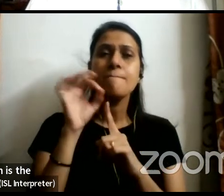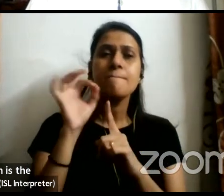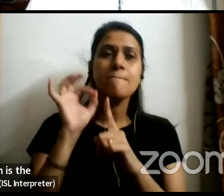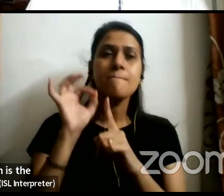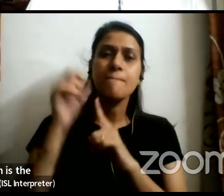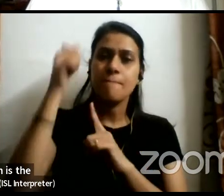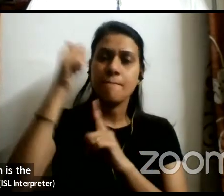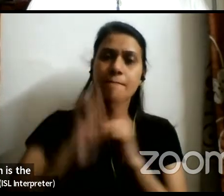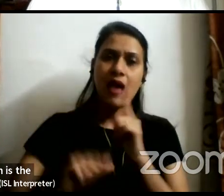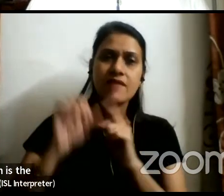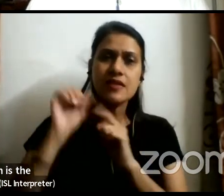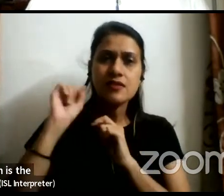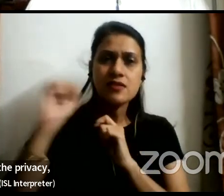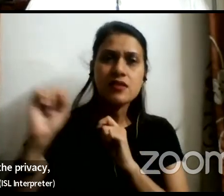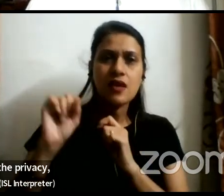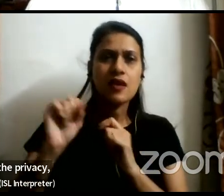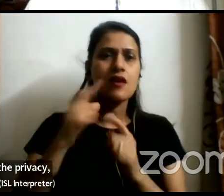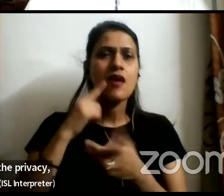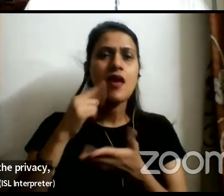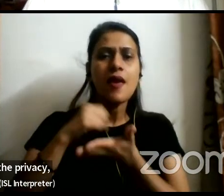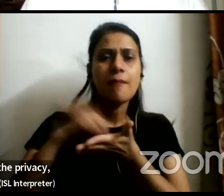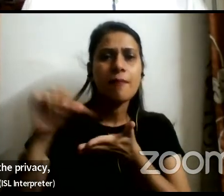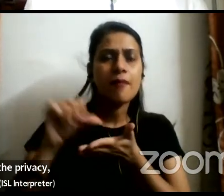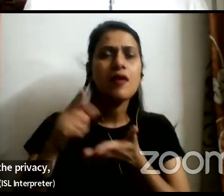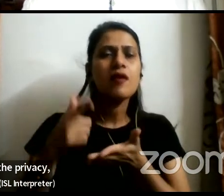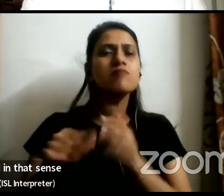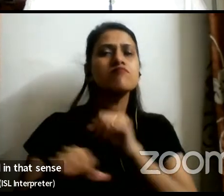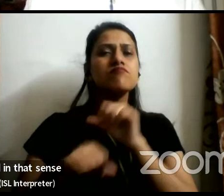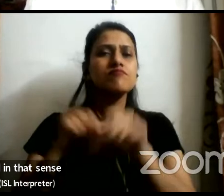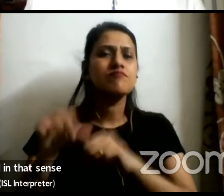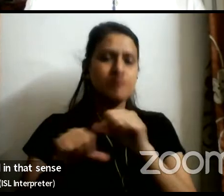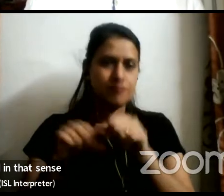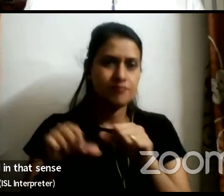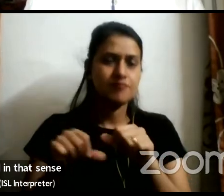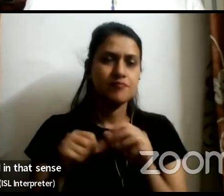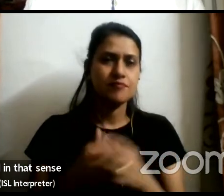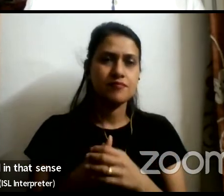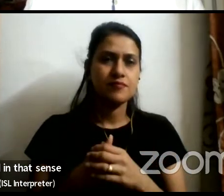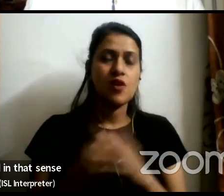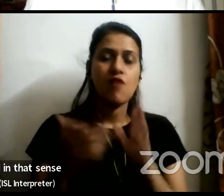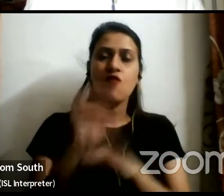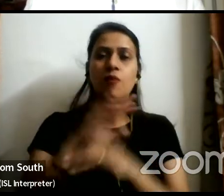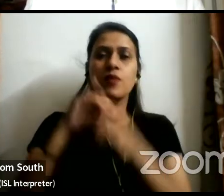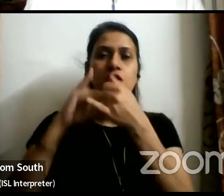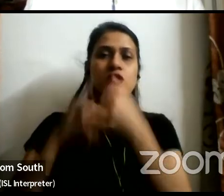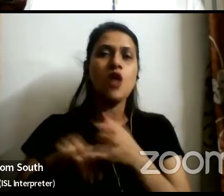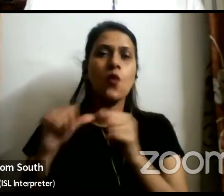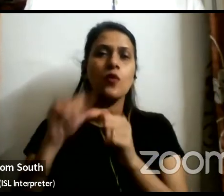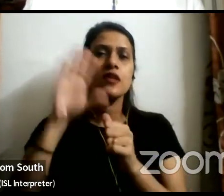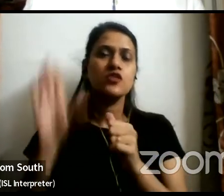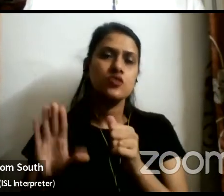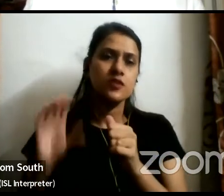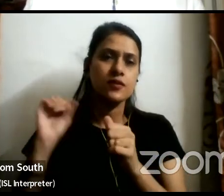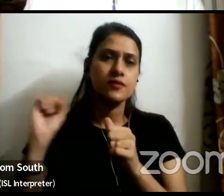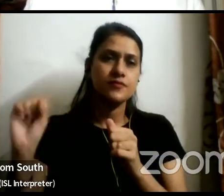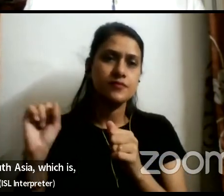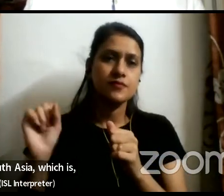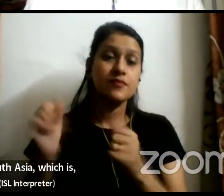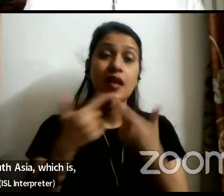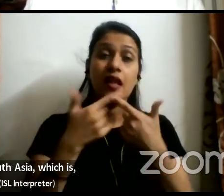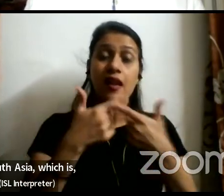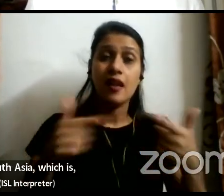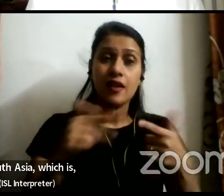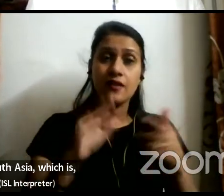these platforms. And in that sense, they're extracting something from South Asia, which is, the language that we